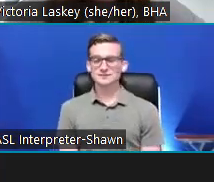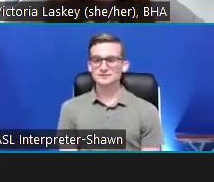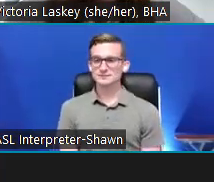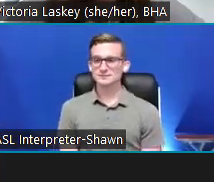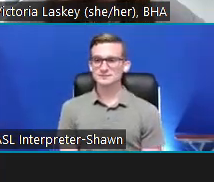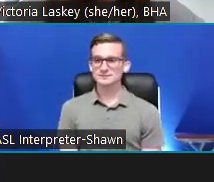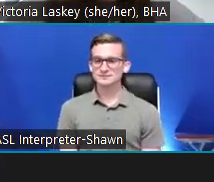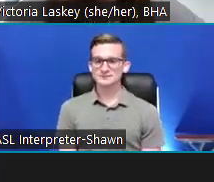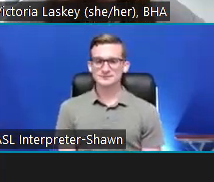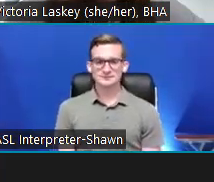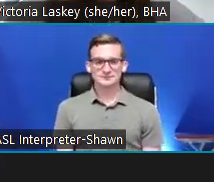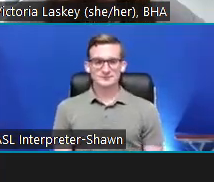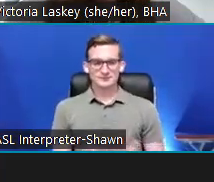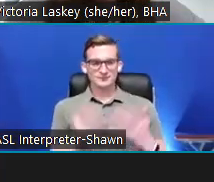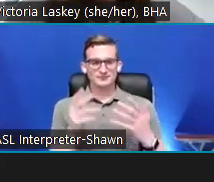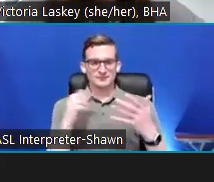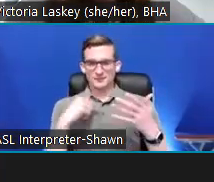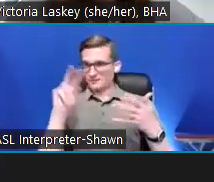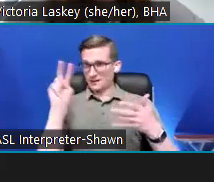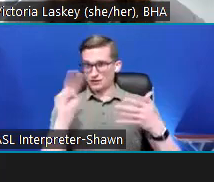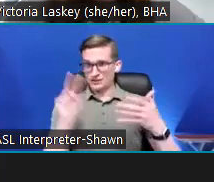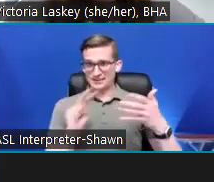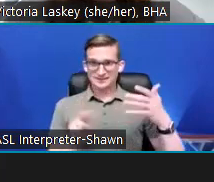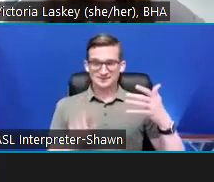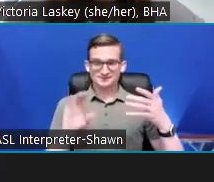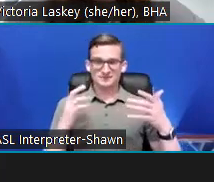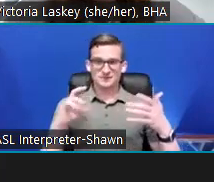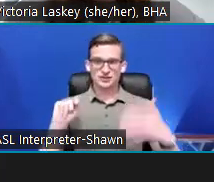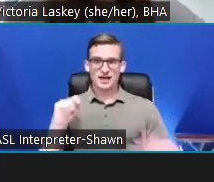Let's see, reading through the chats.